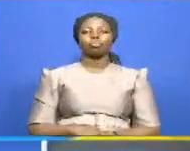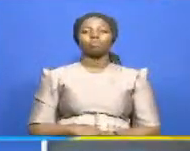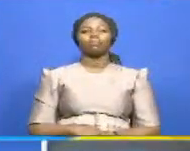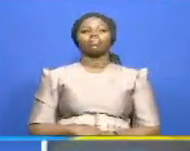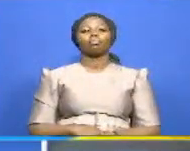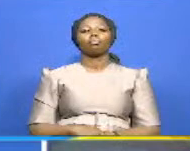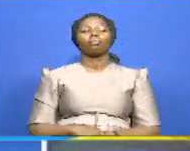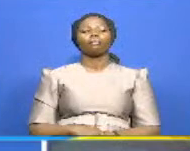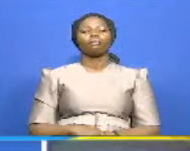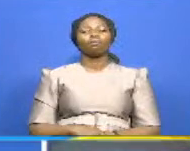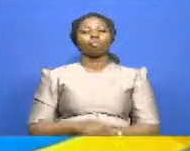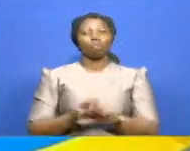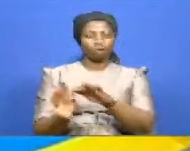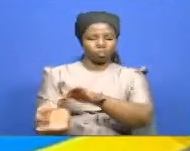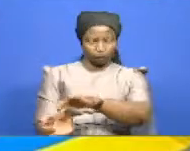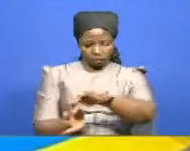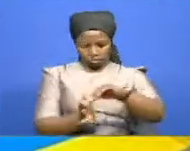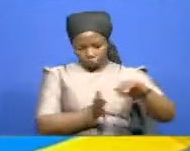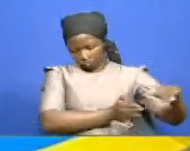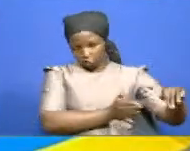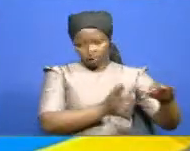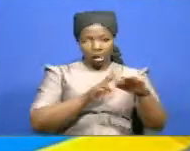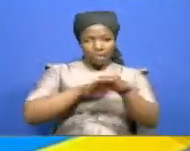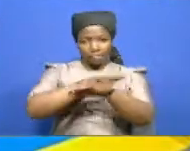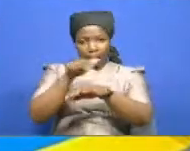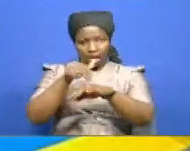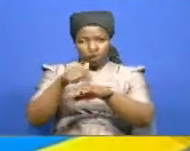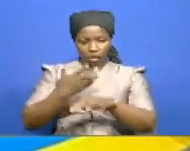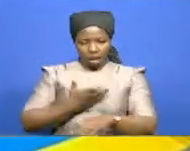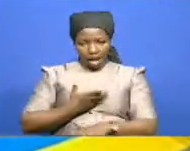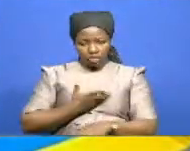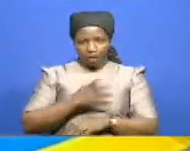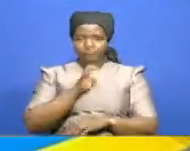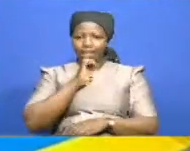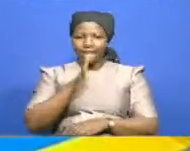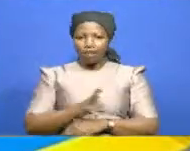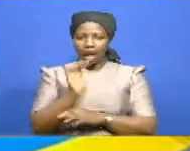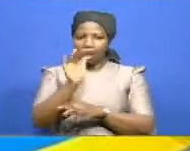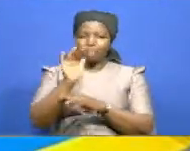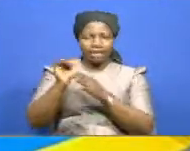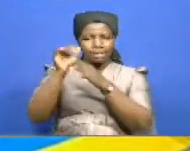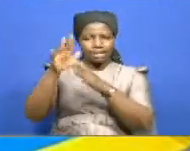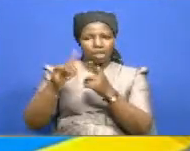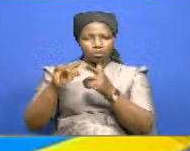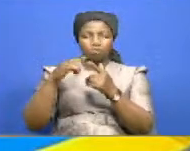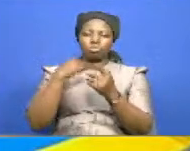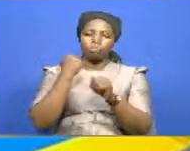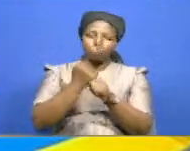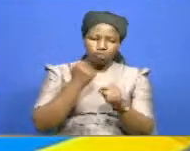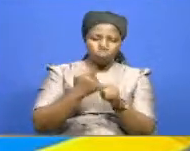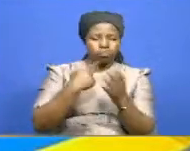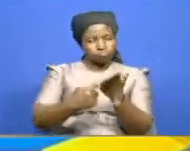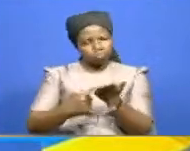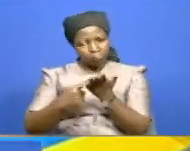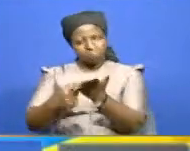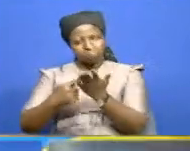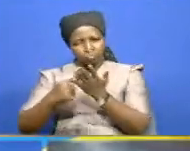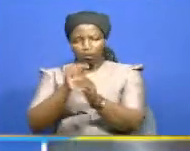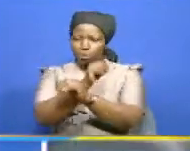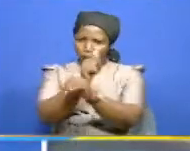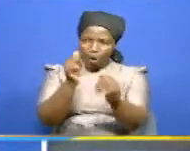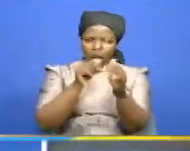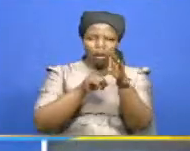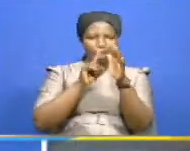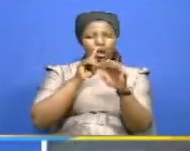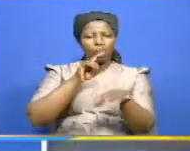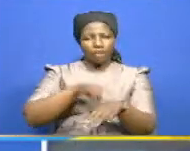Let's shift gears now. The National Council of Elders has called on leaders to engage constructively in the Building Bridges